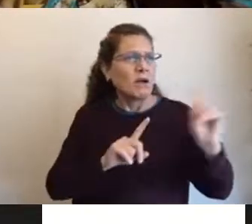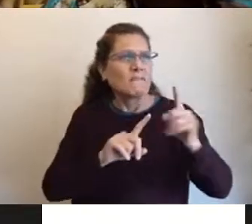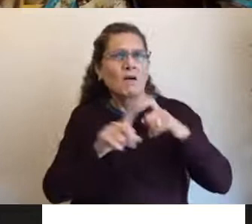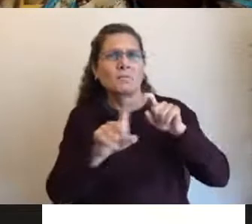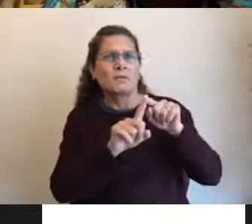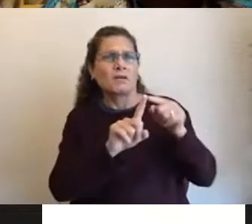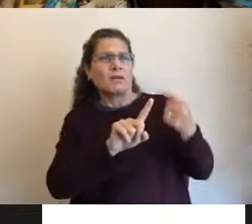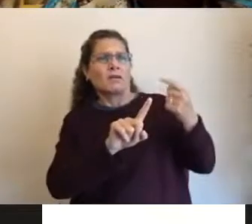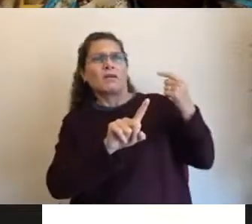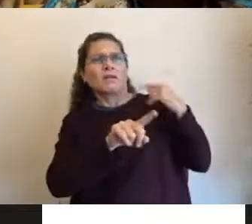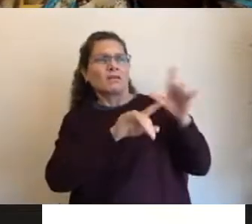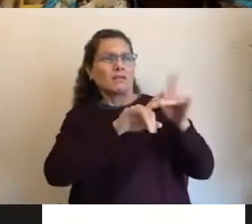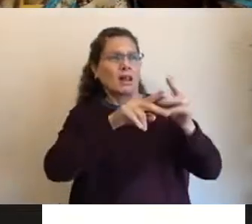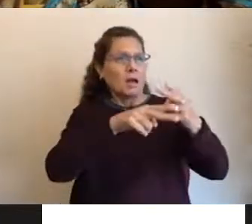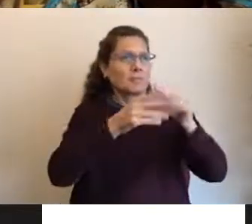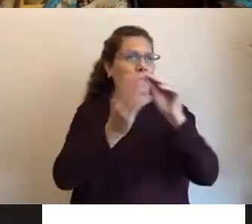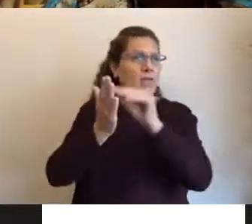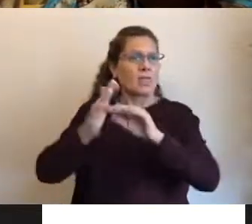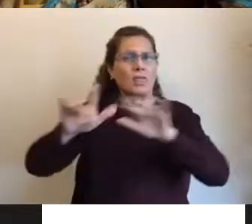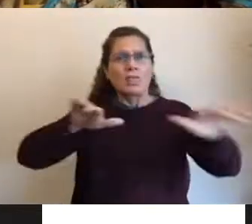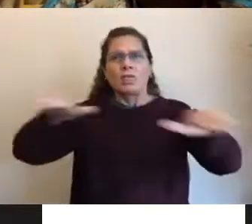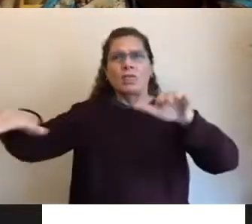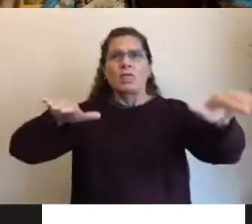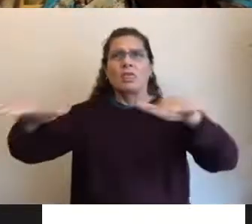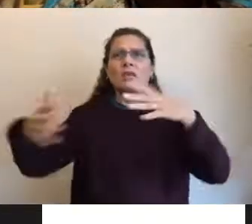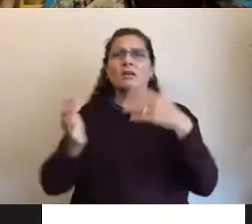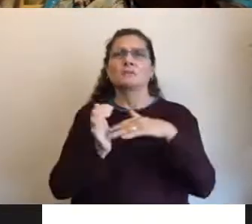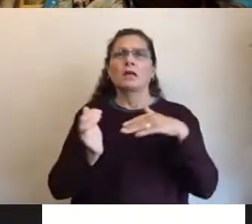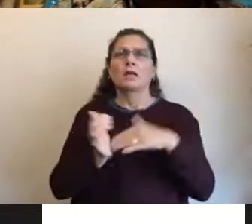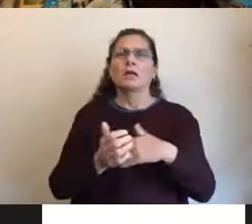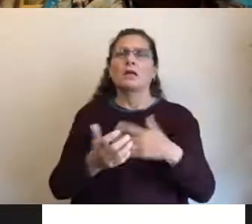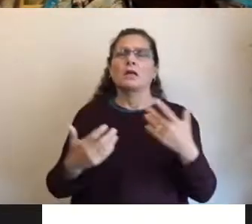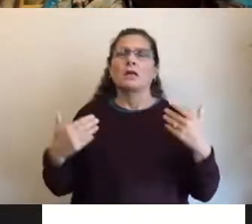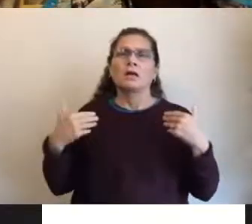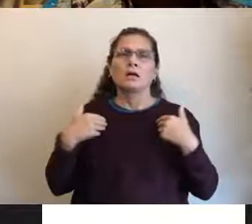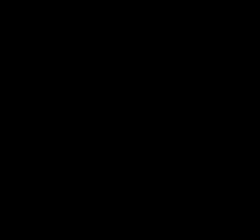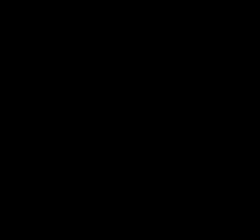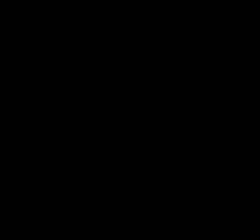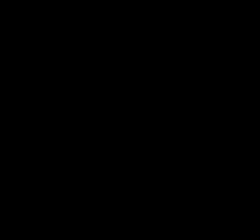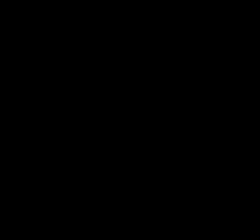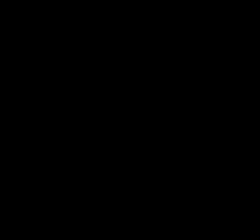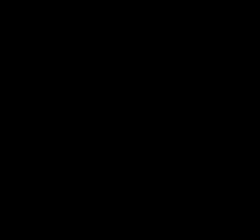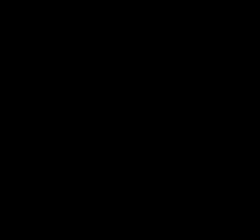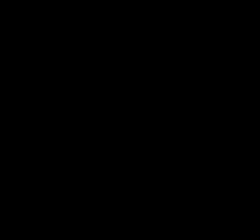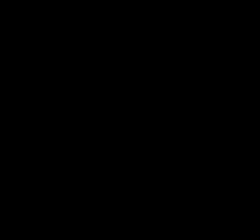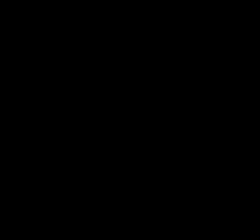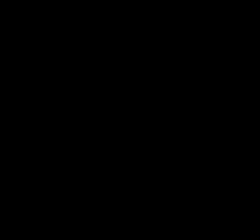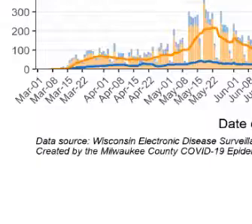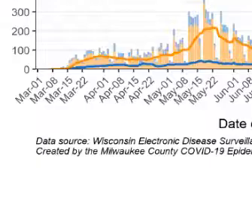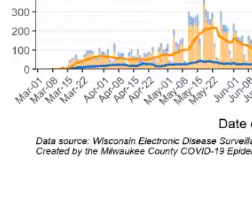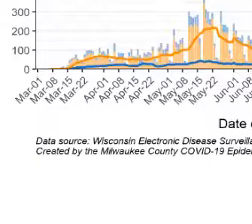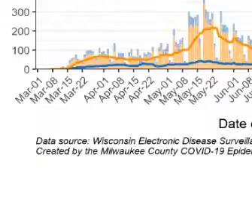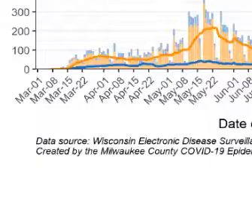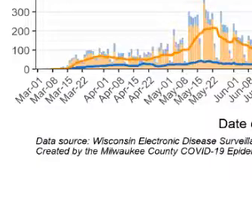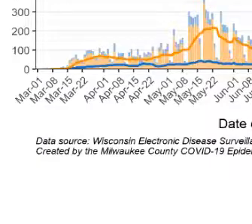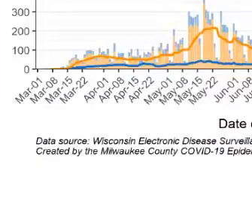healthcare capacity. So let's go ahead and look at the data real quick in the next couple moments.